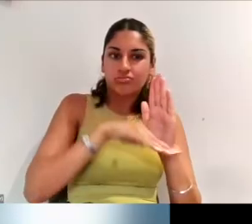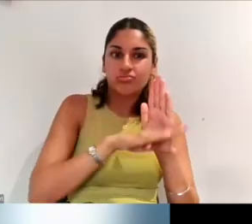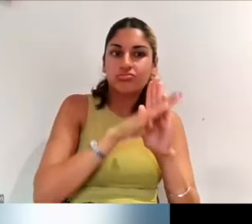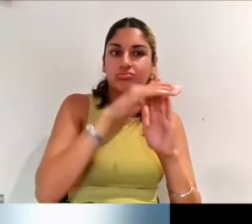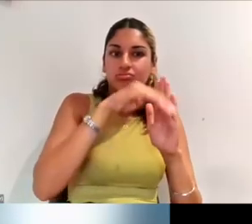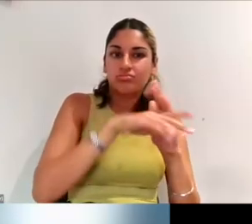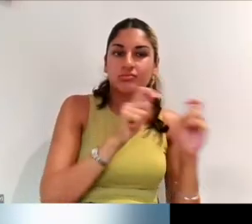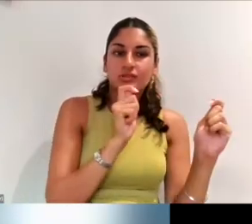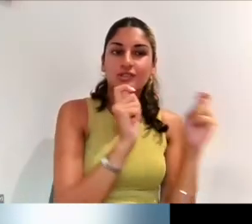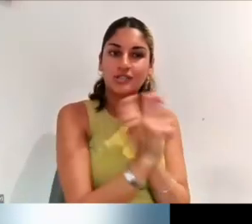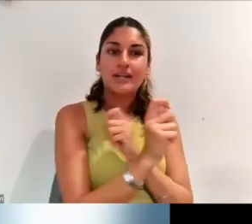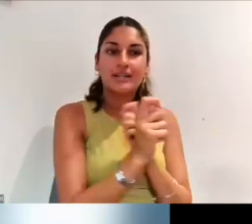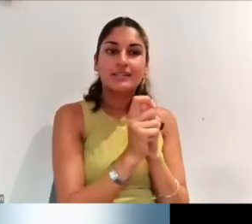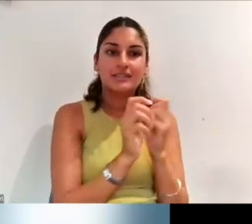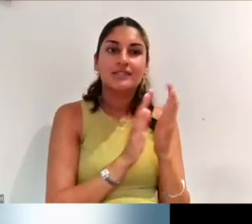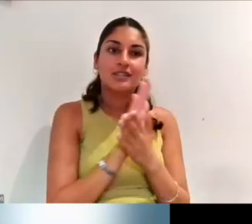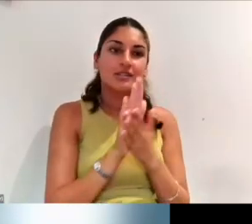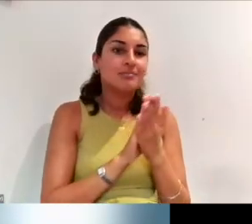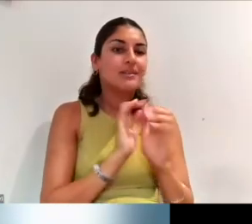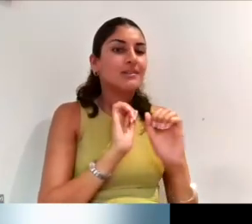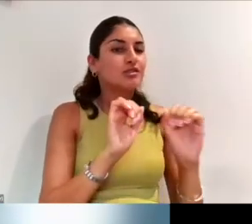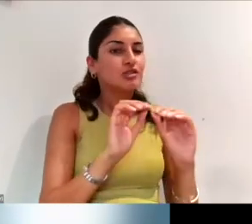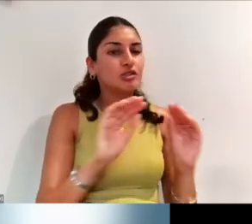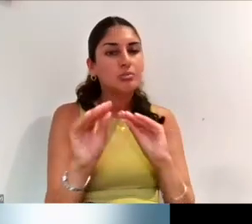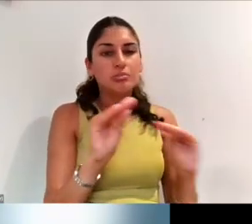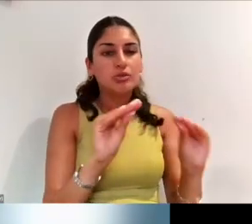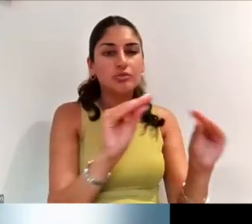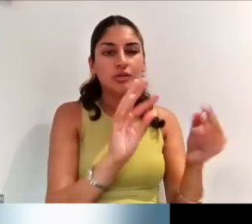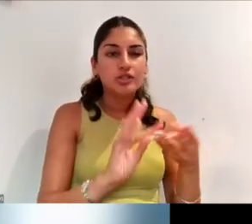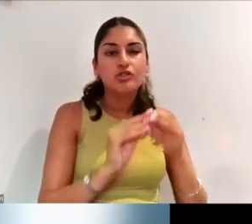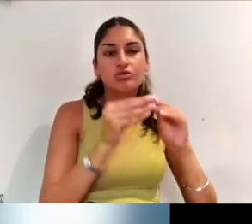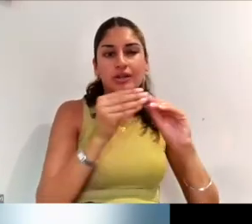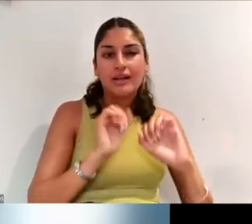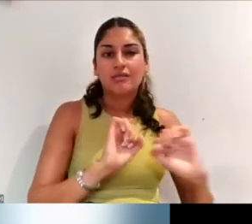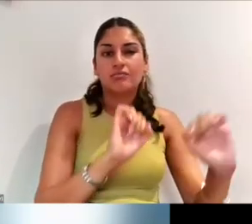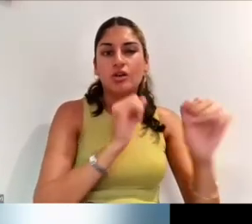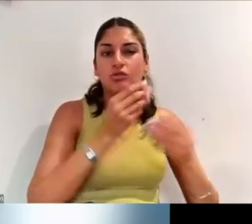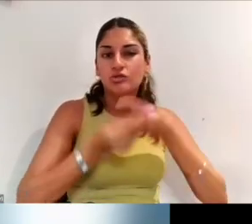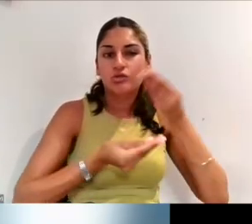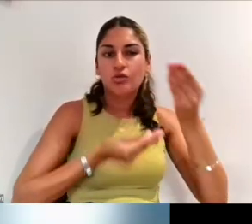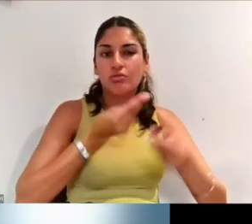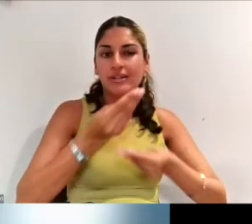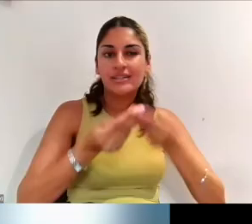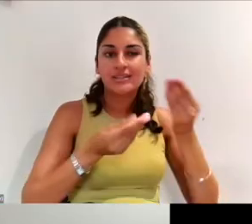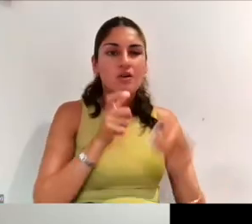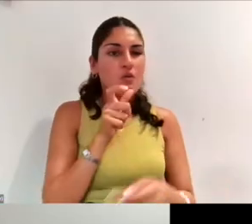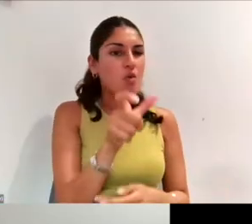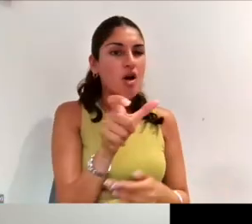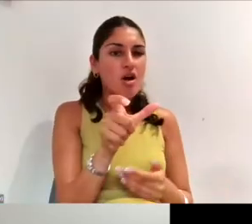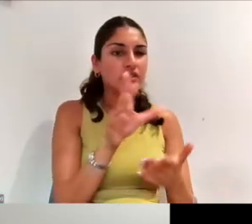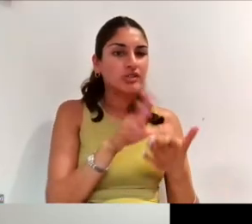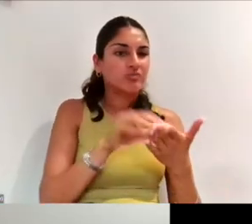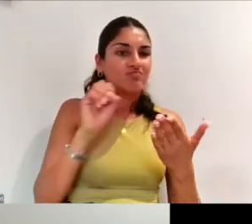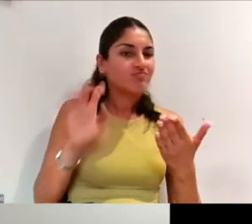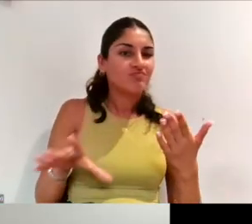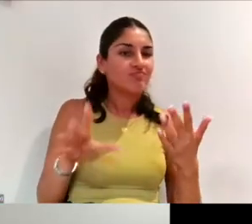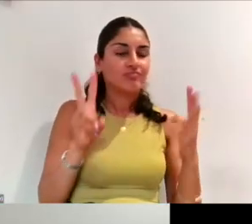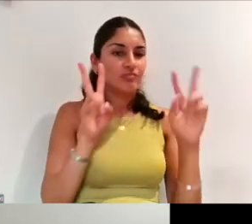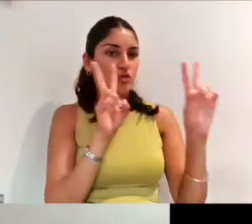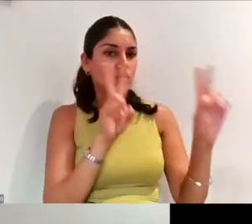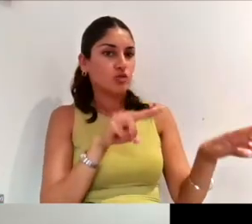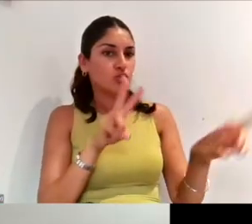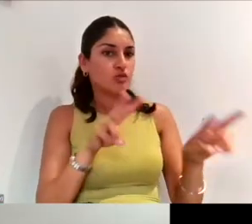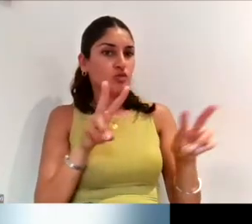Your movements create a language of their own, and the words supplement that rather than dominating it. Mm. For a piece